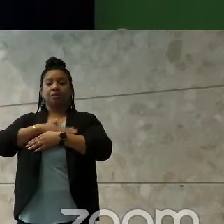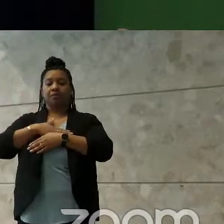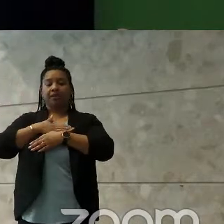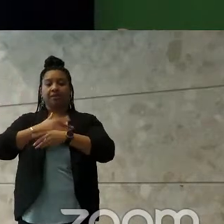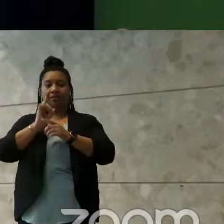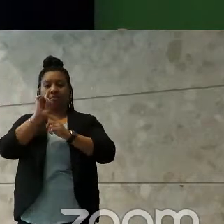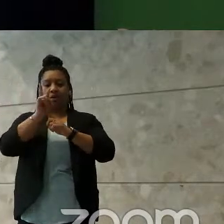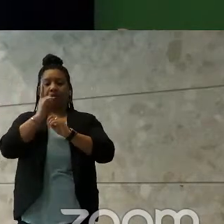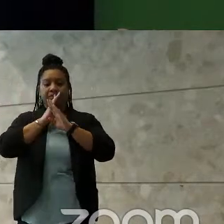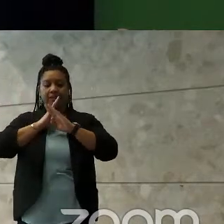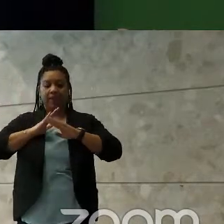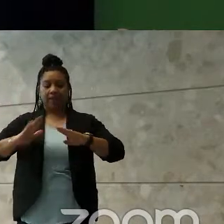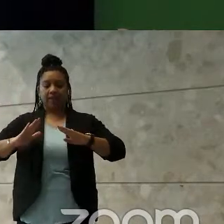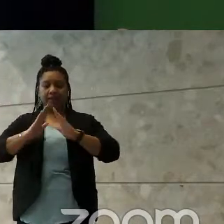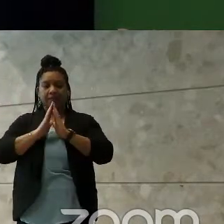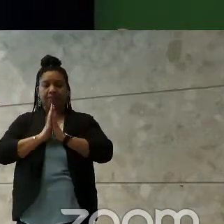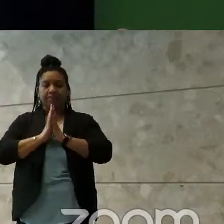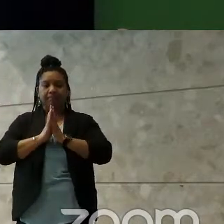of silence.